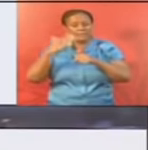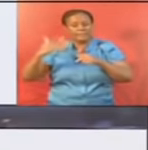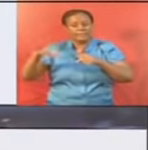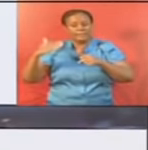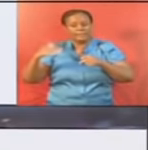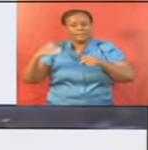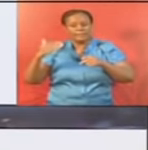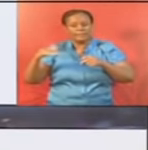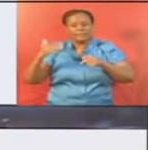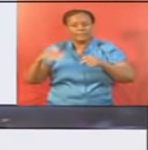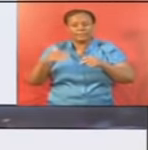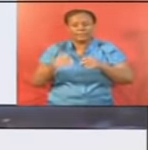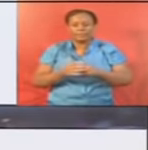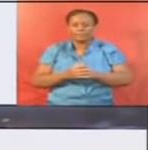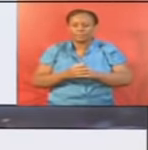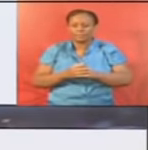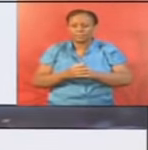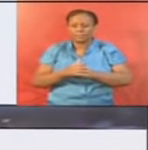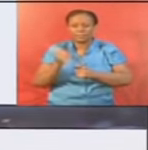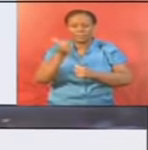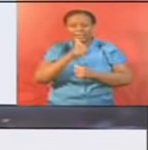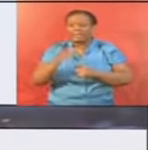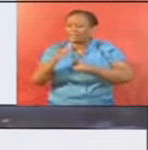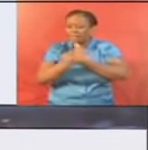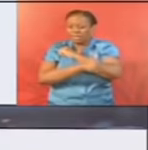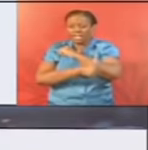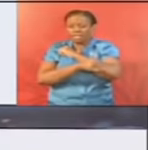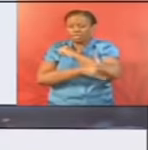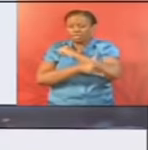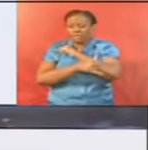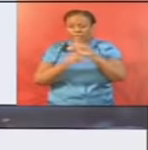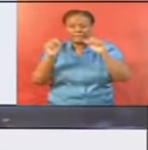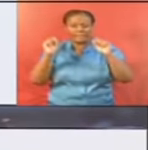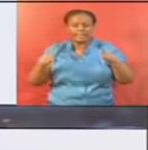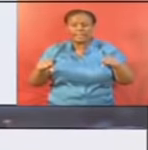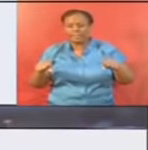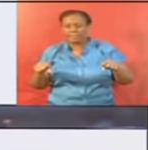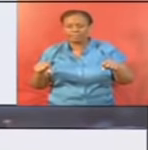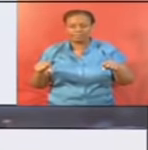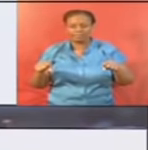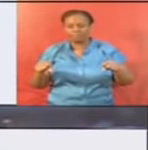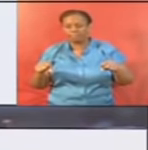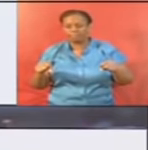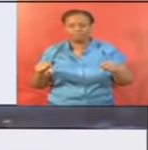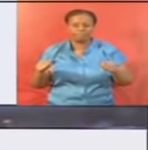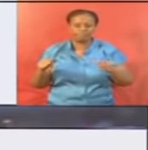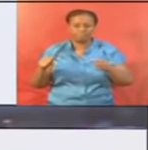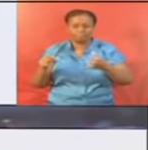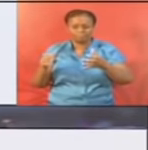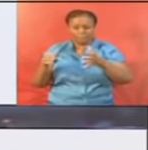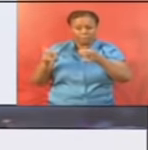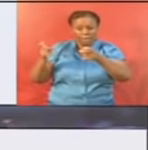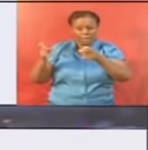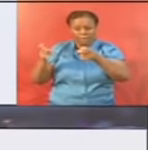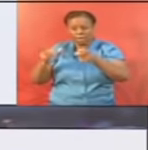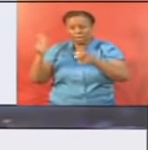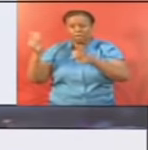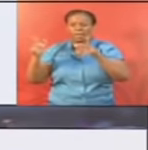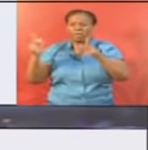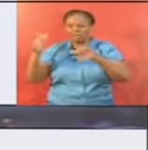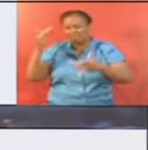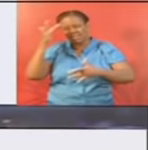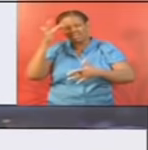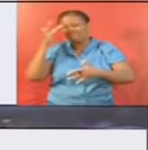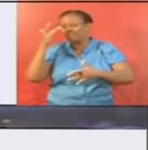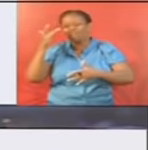with another outbreak of disease, especially diseases that can be prevented with vaccination. We are urging